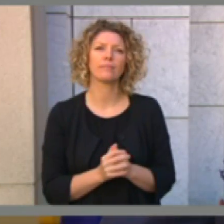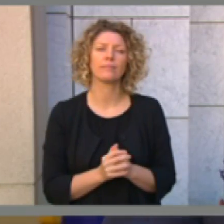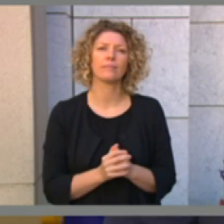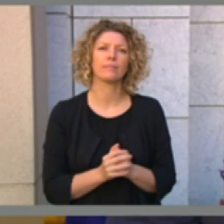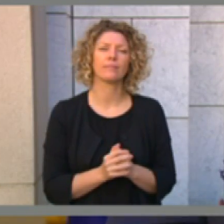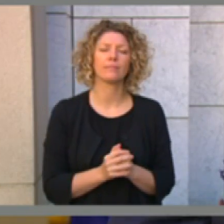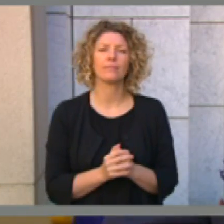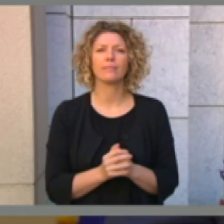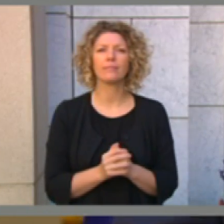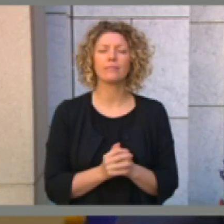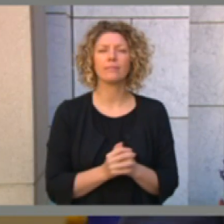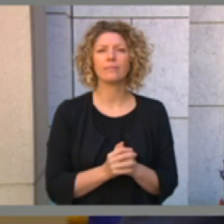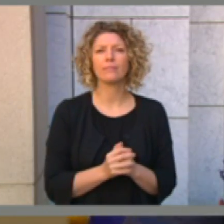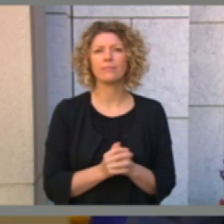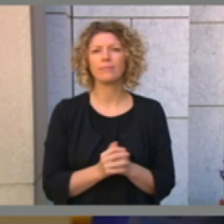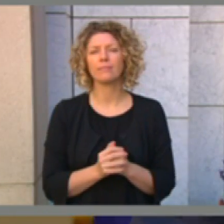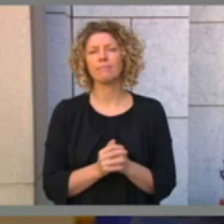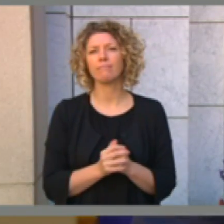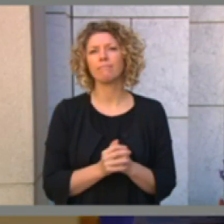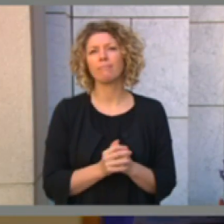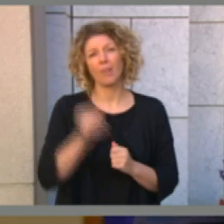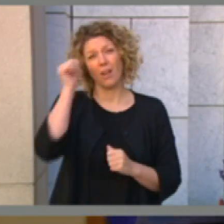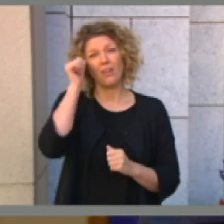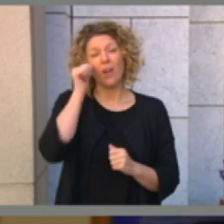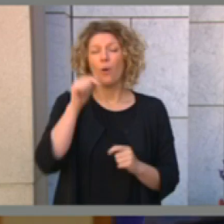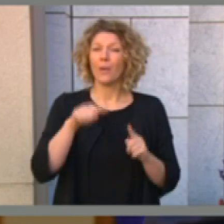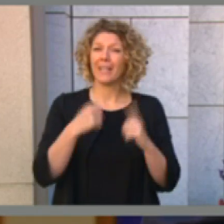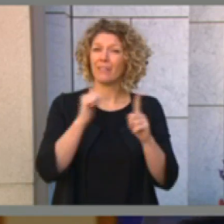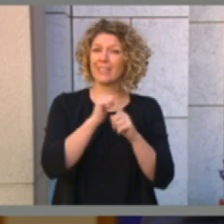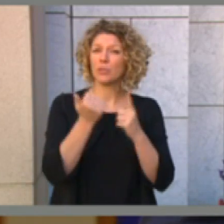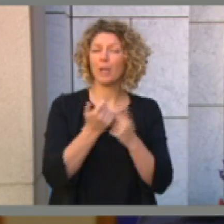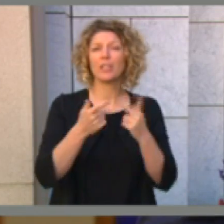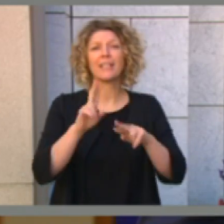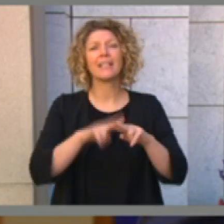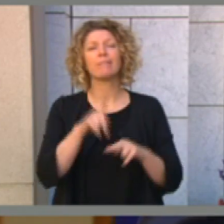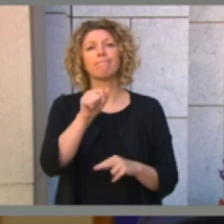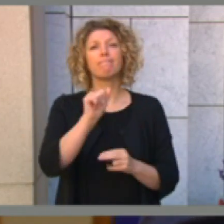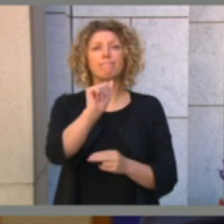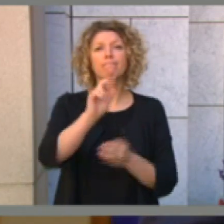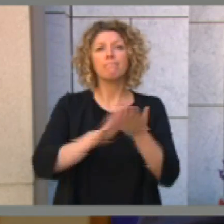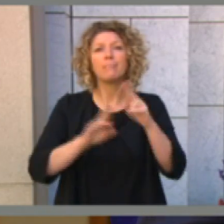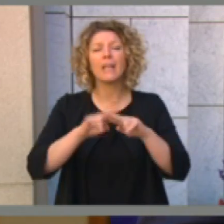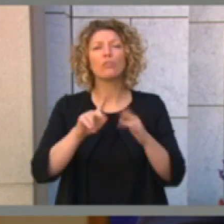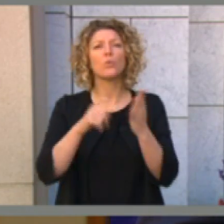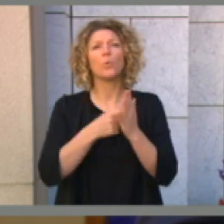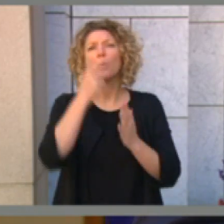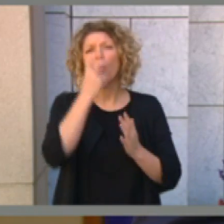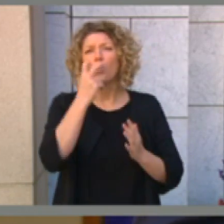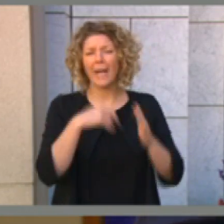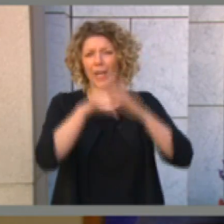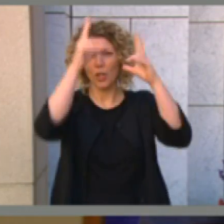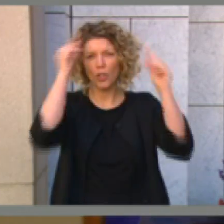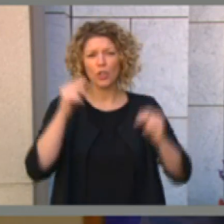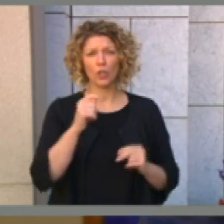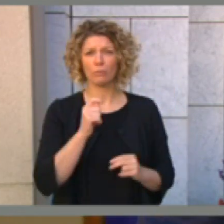I know that people will want to see their elderly parents or relatives or others. I totally understand that. An